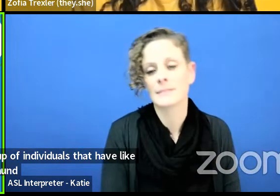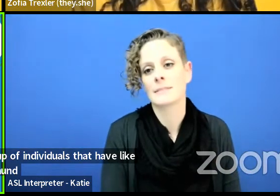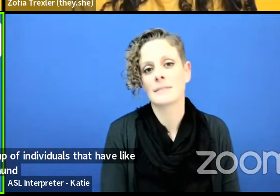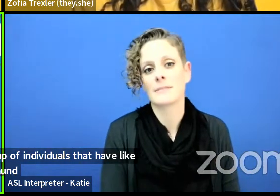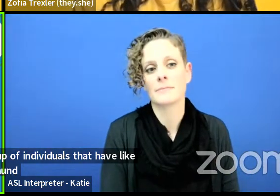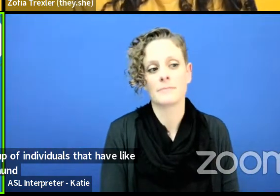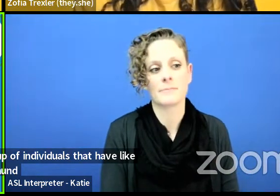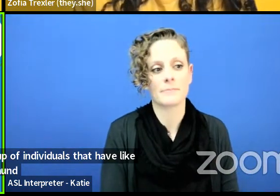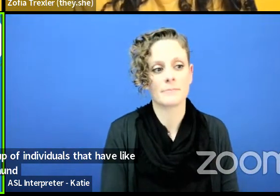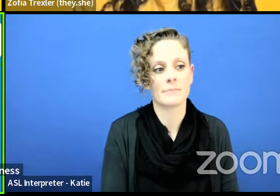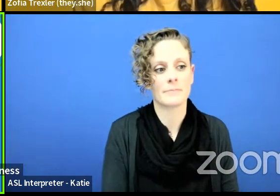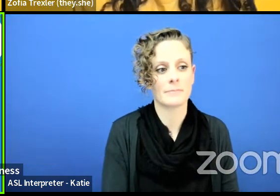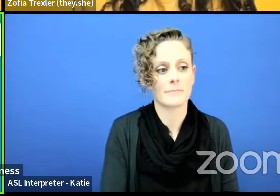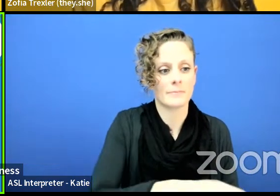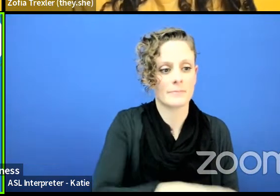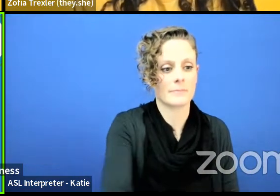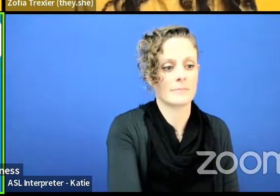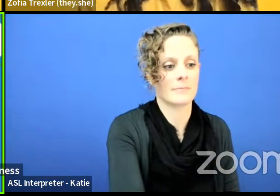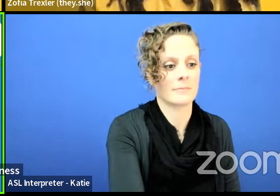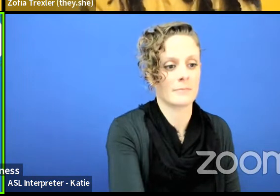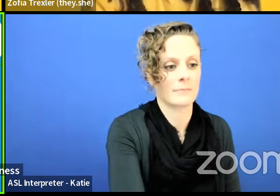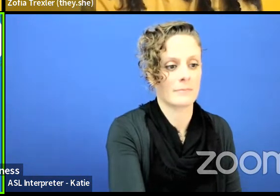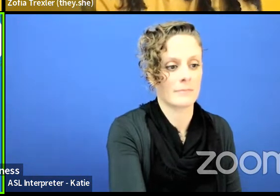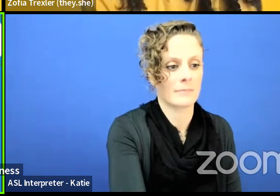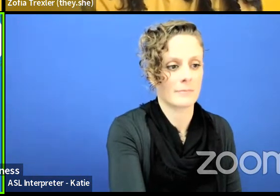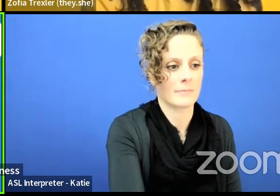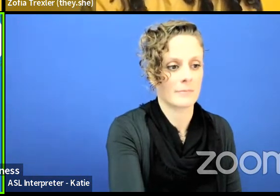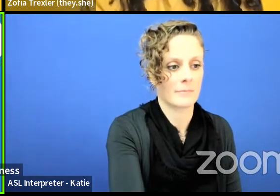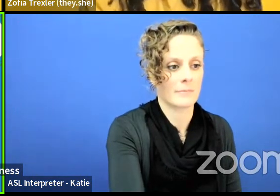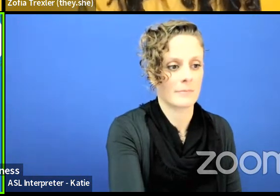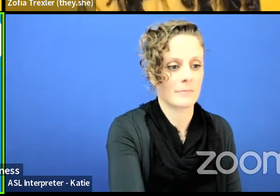has brought me more strength to be able to